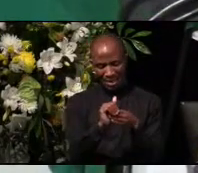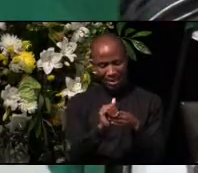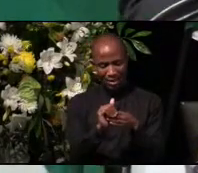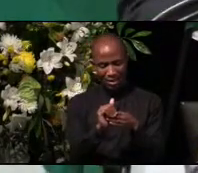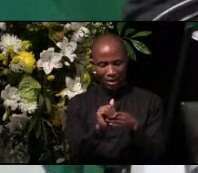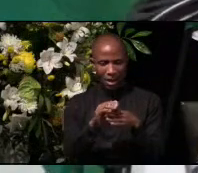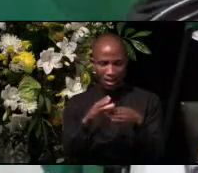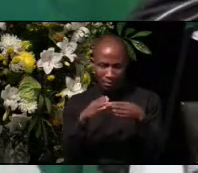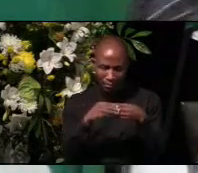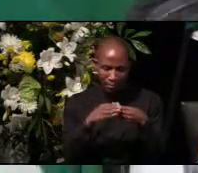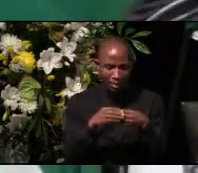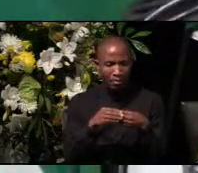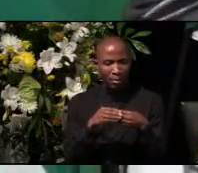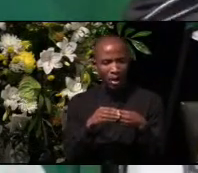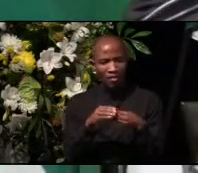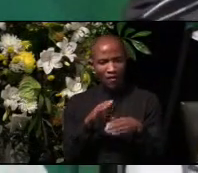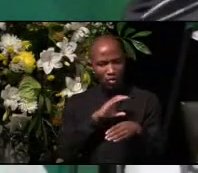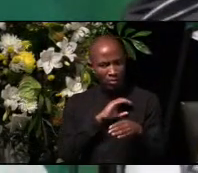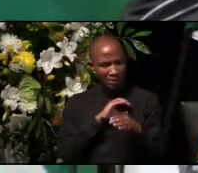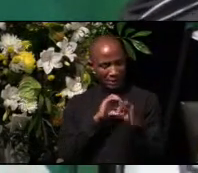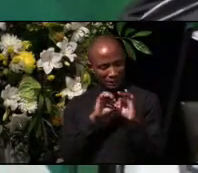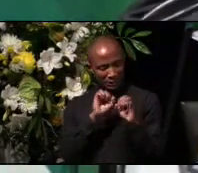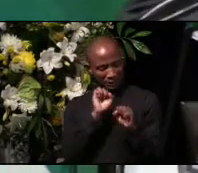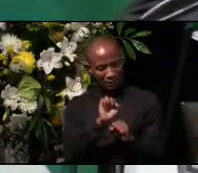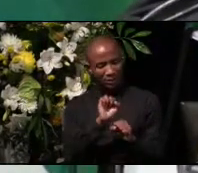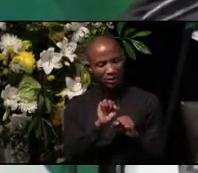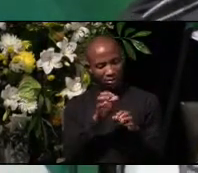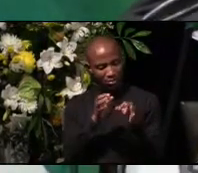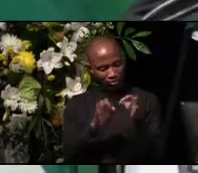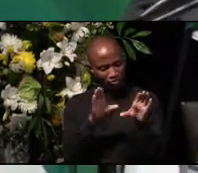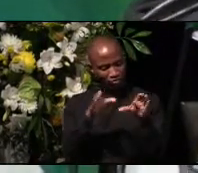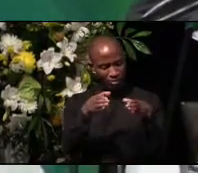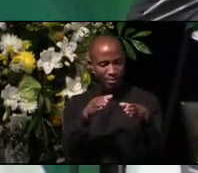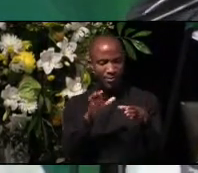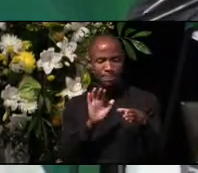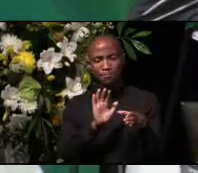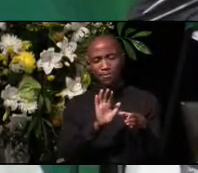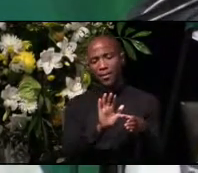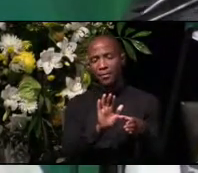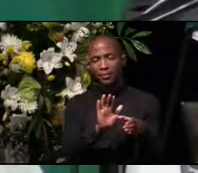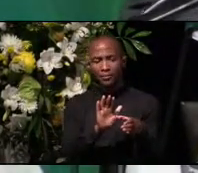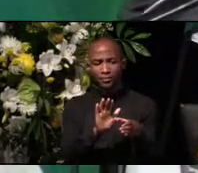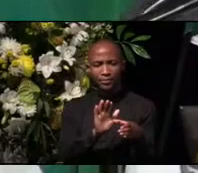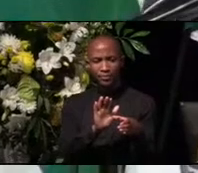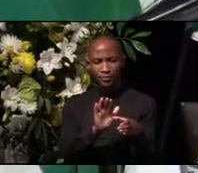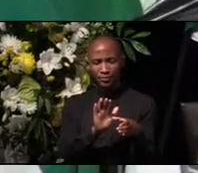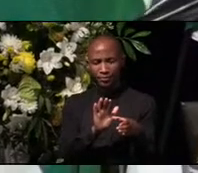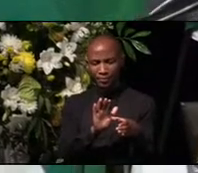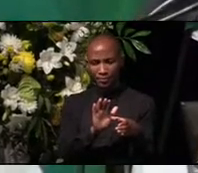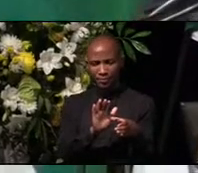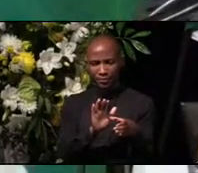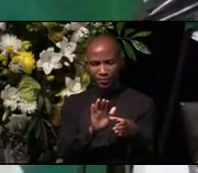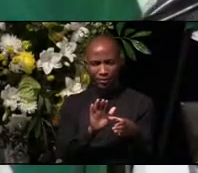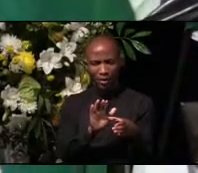and in this District we say very little about him unlike